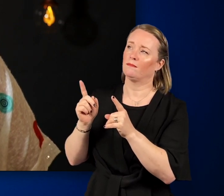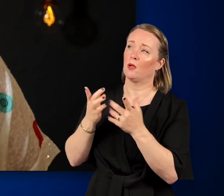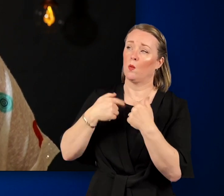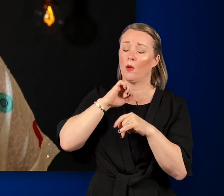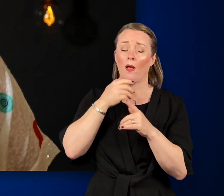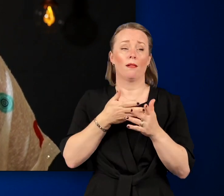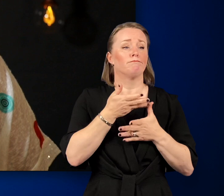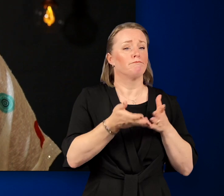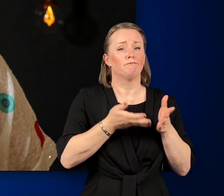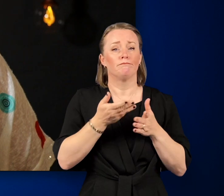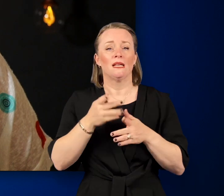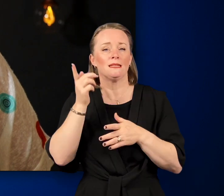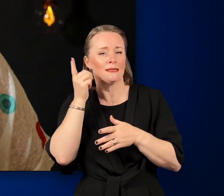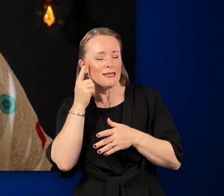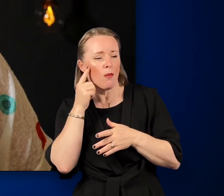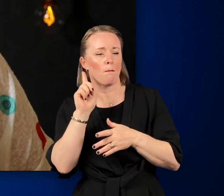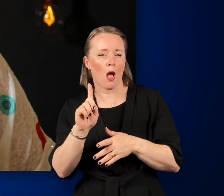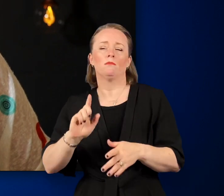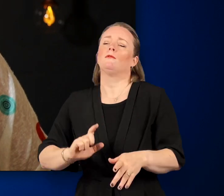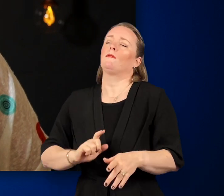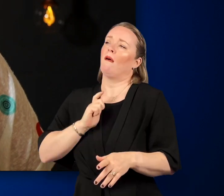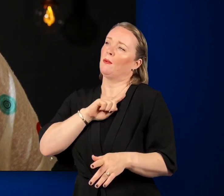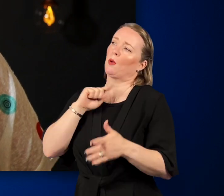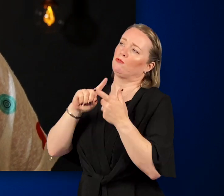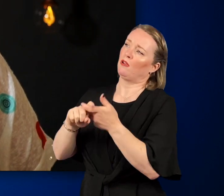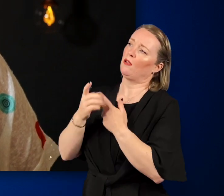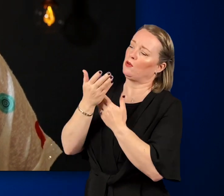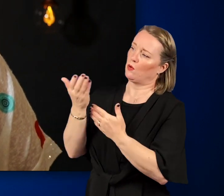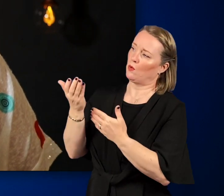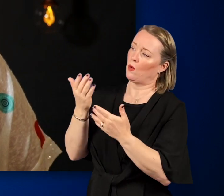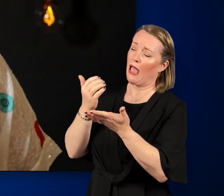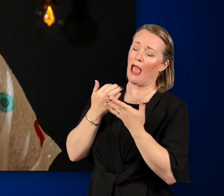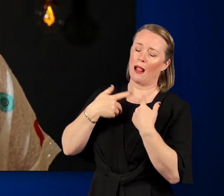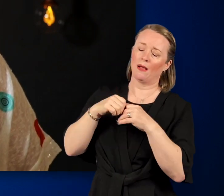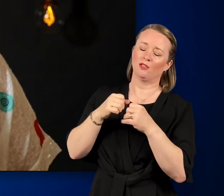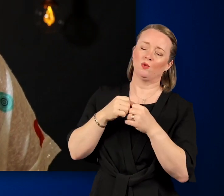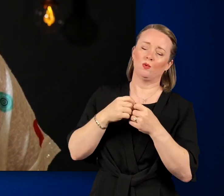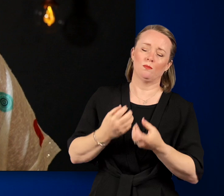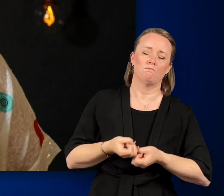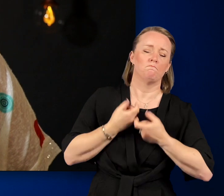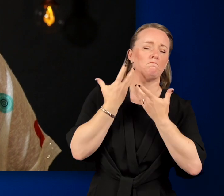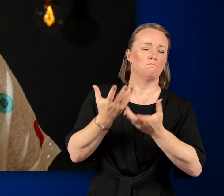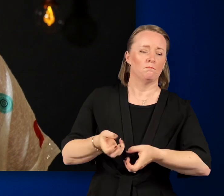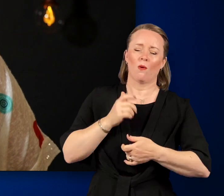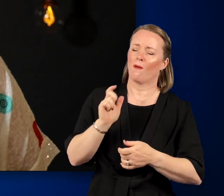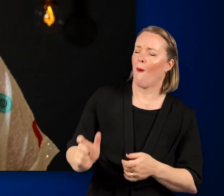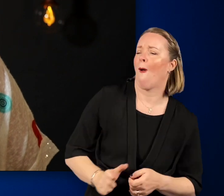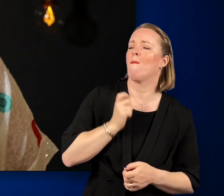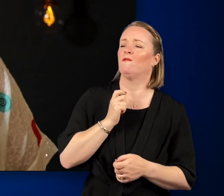sensible, but being confident. Help us to sing the confident song of Psalm